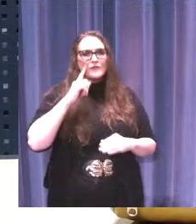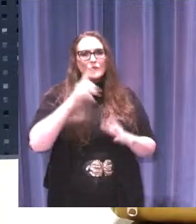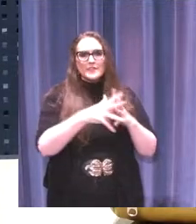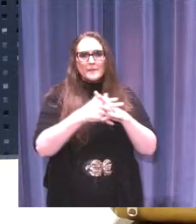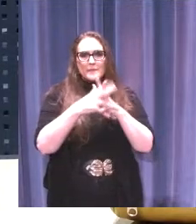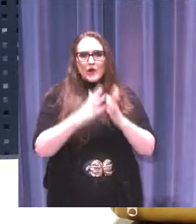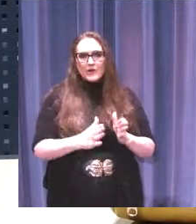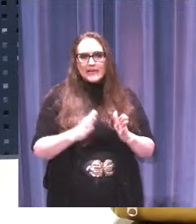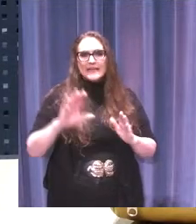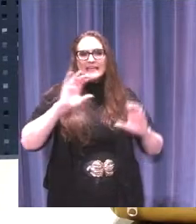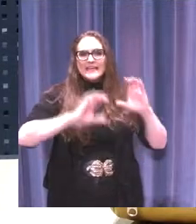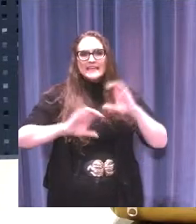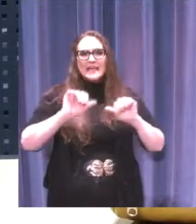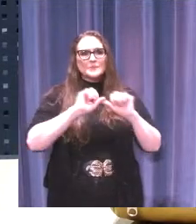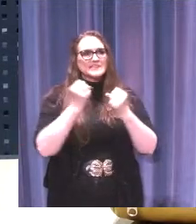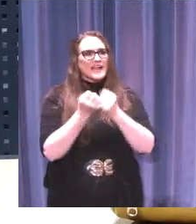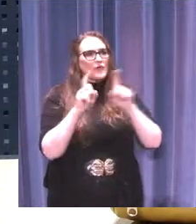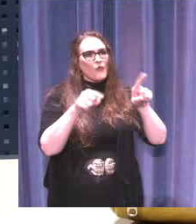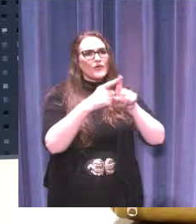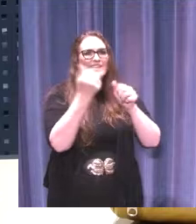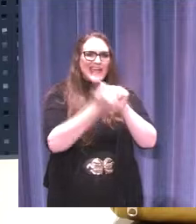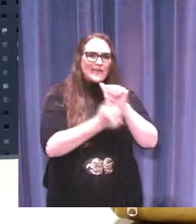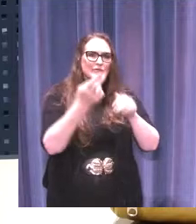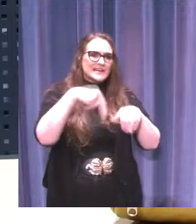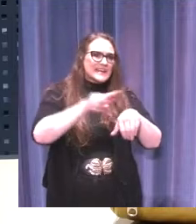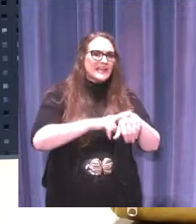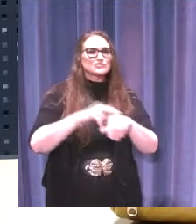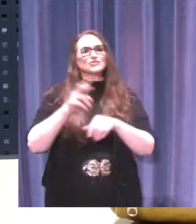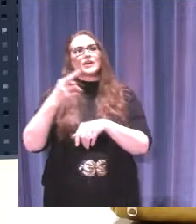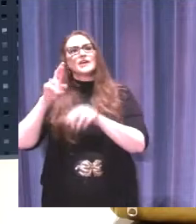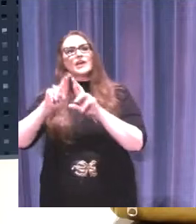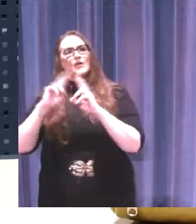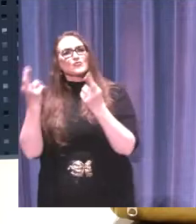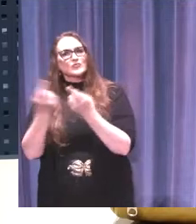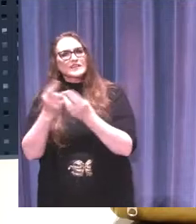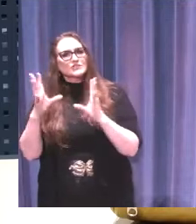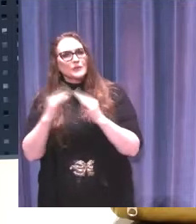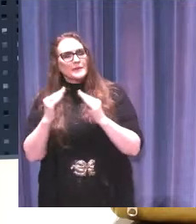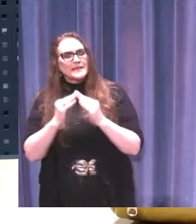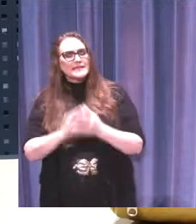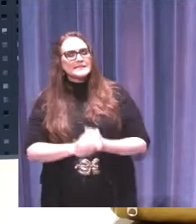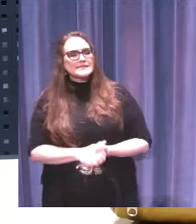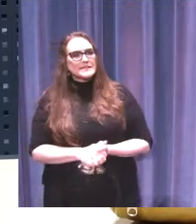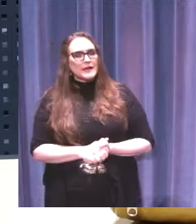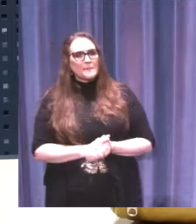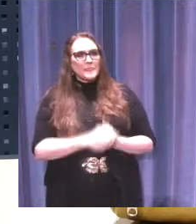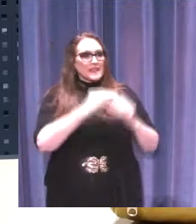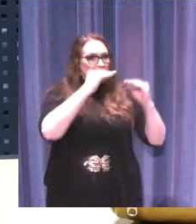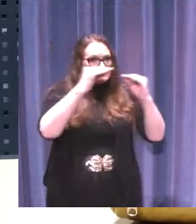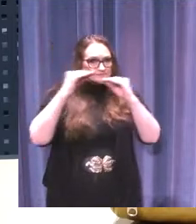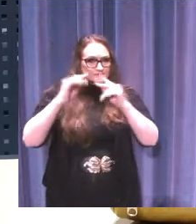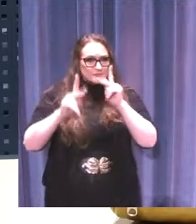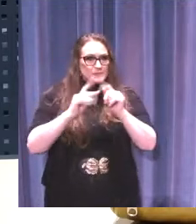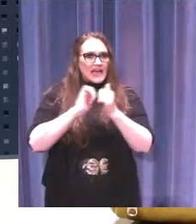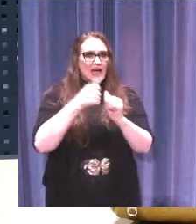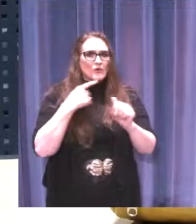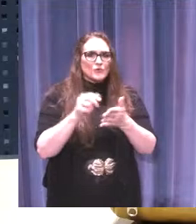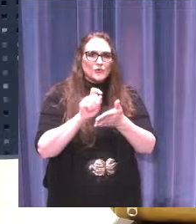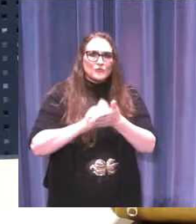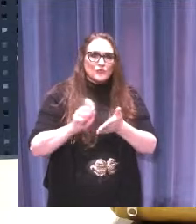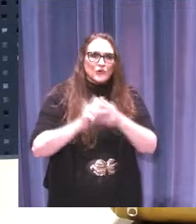where I'd go to every national meeting, some regional meetings, and teach people how to write their